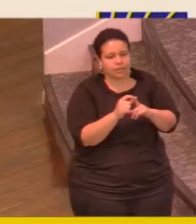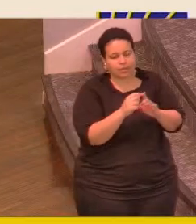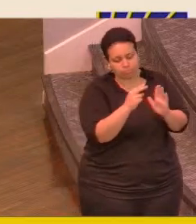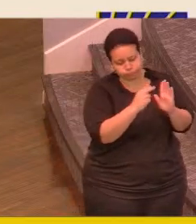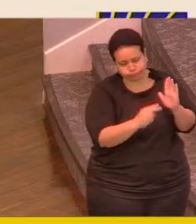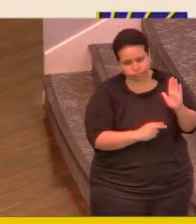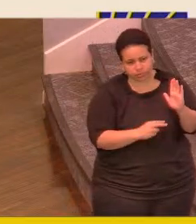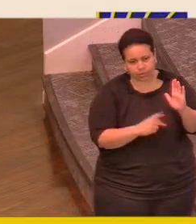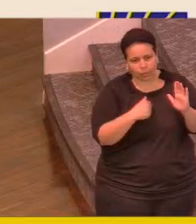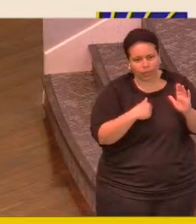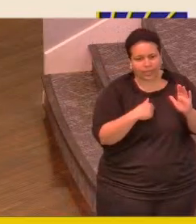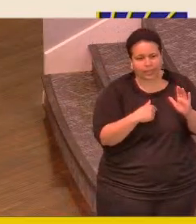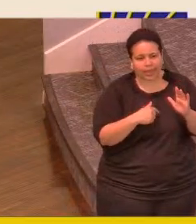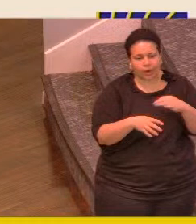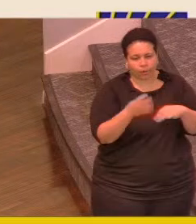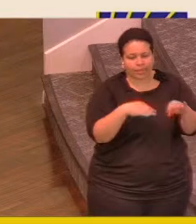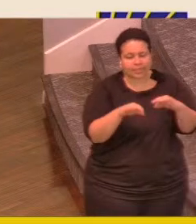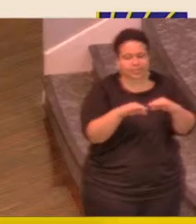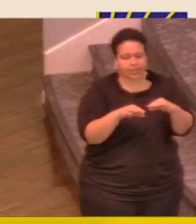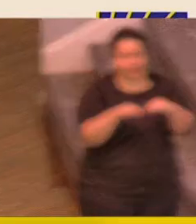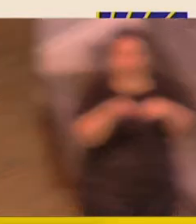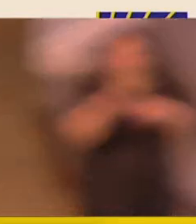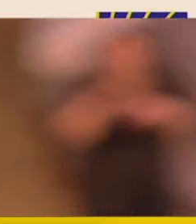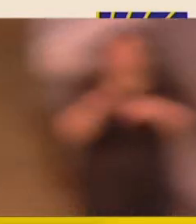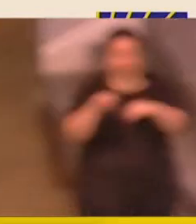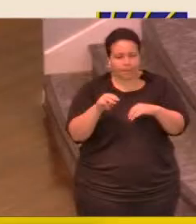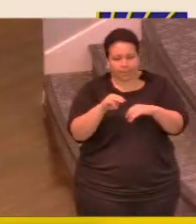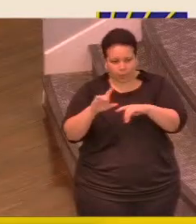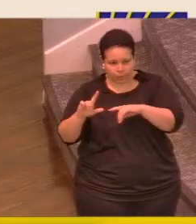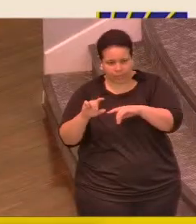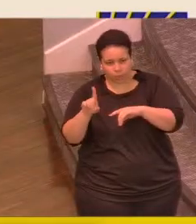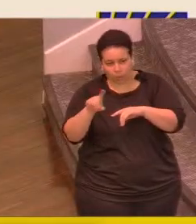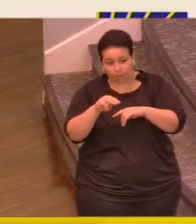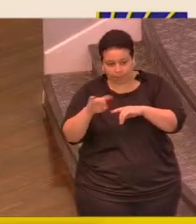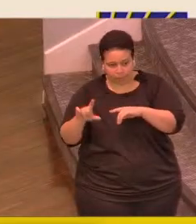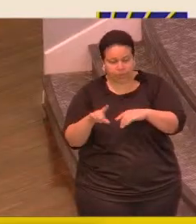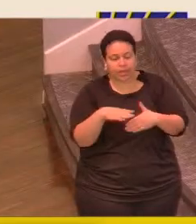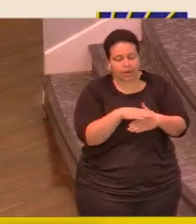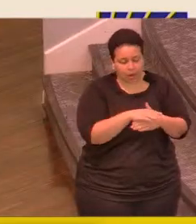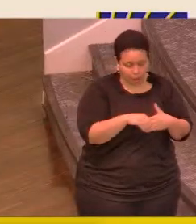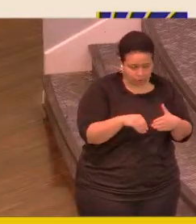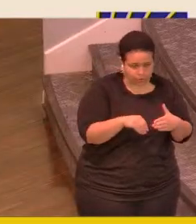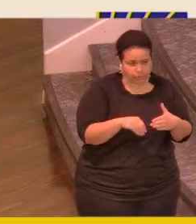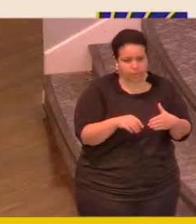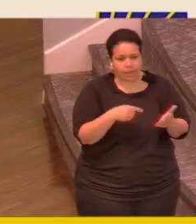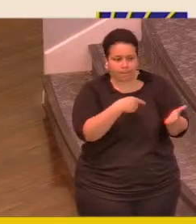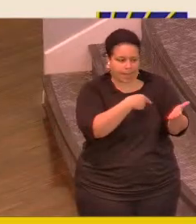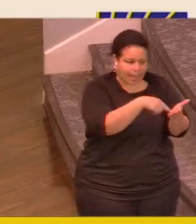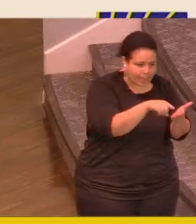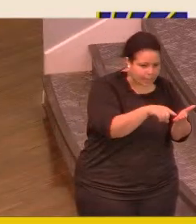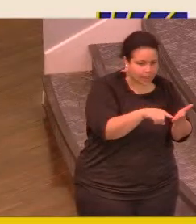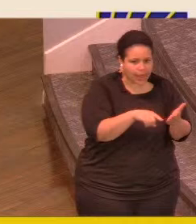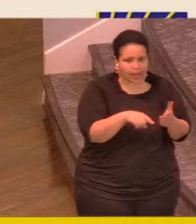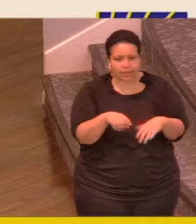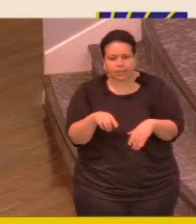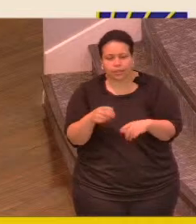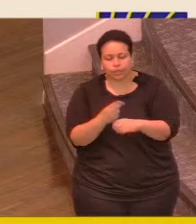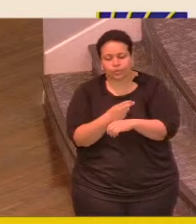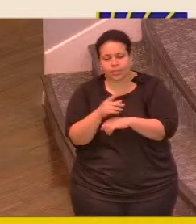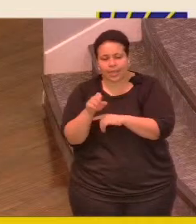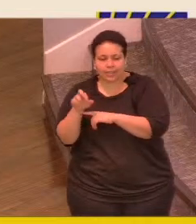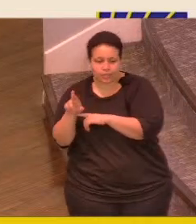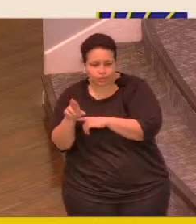that it's going to cost over and above what we're getting different funding sources from. We can either pay that with ESSER funds or with general fund